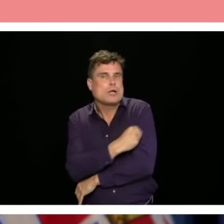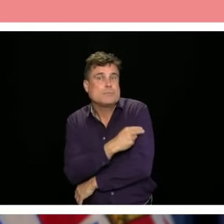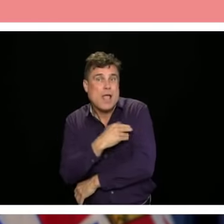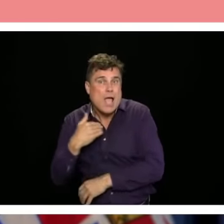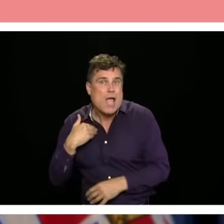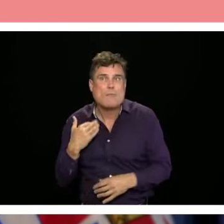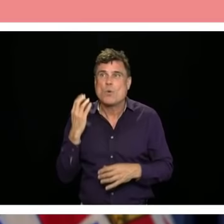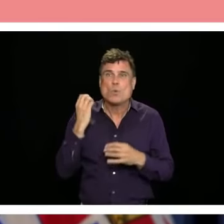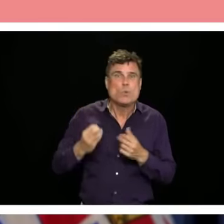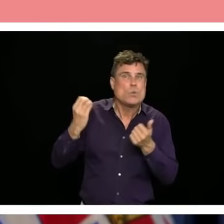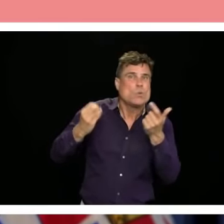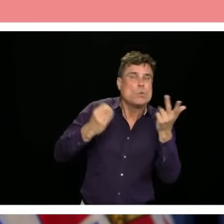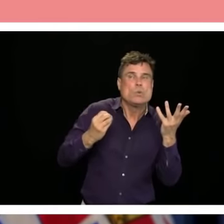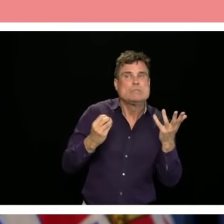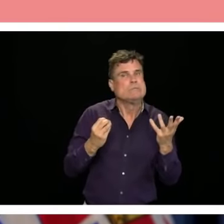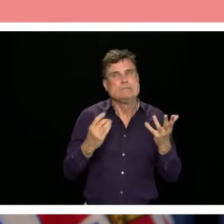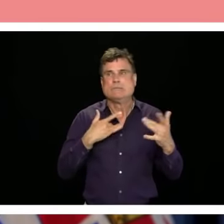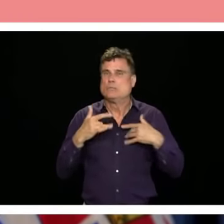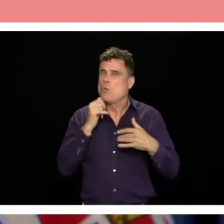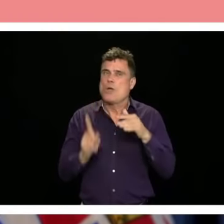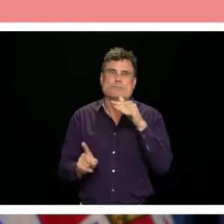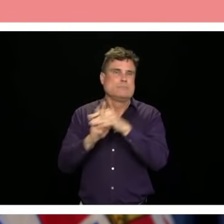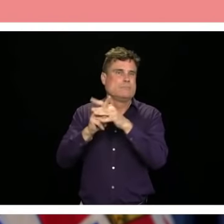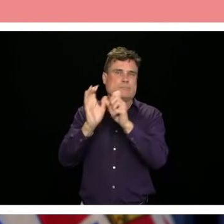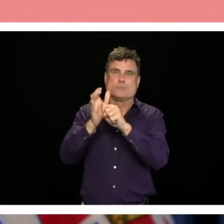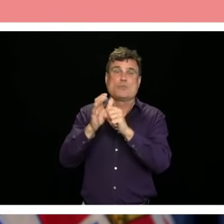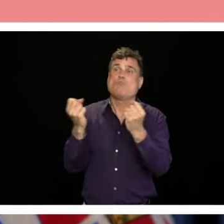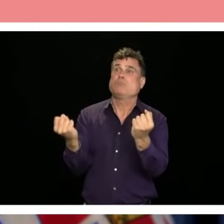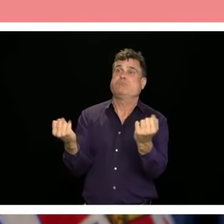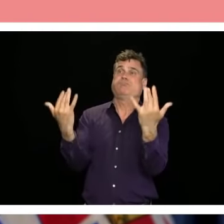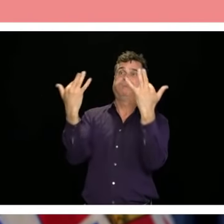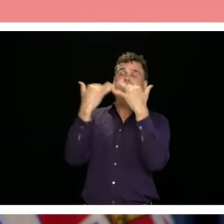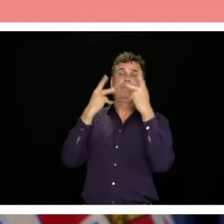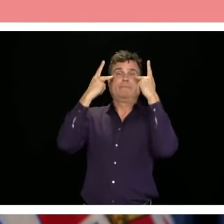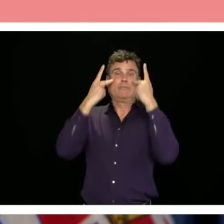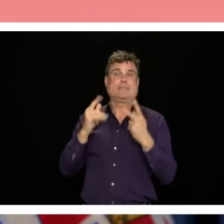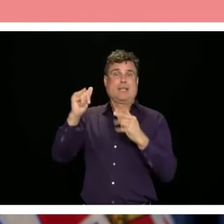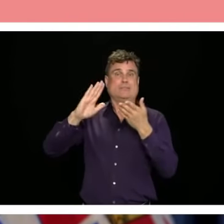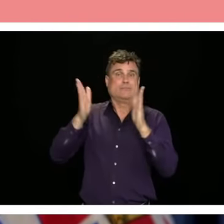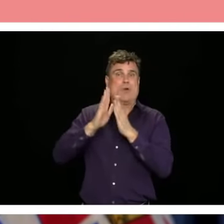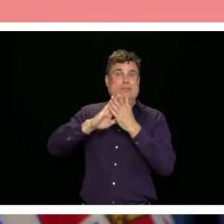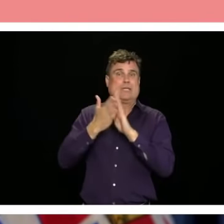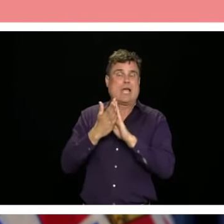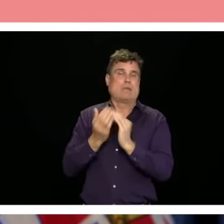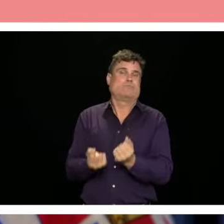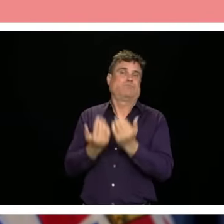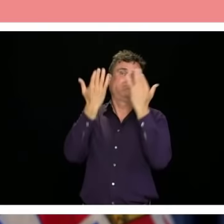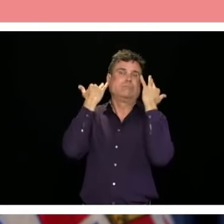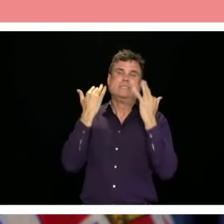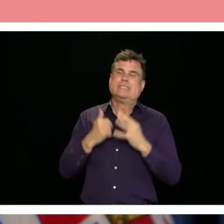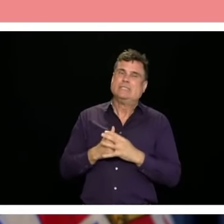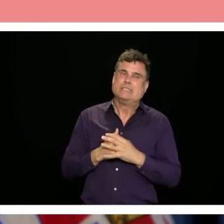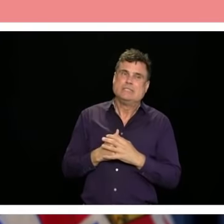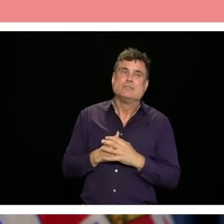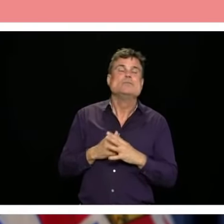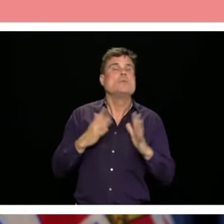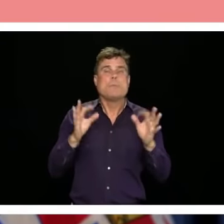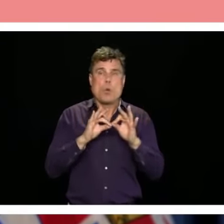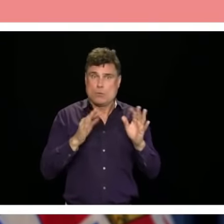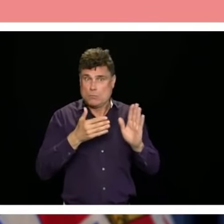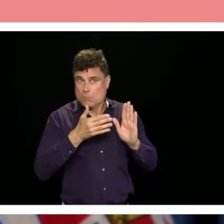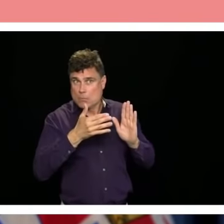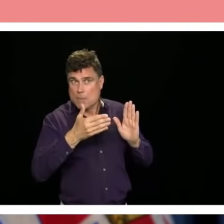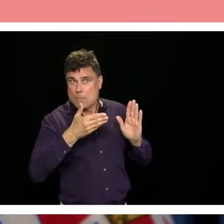know many, particularly smaller communities, have been very afraid around this virus, and rightly so.